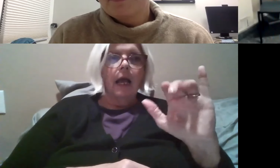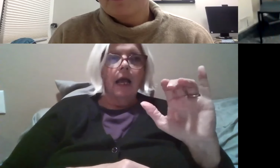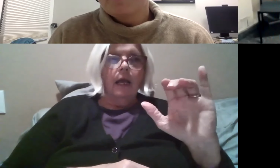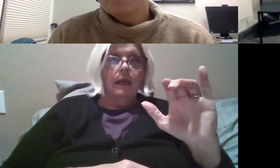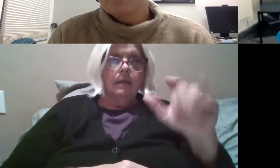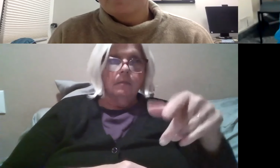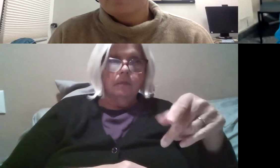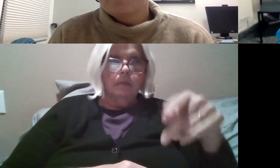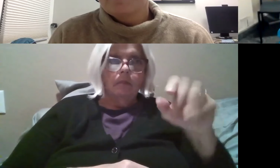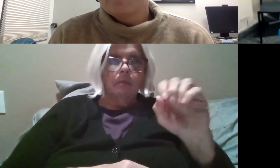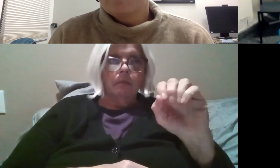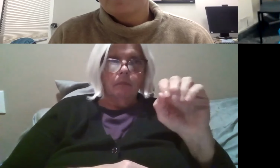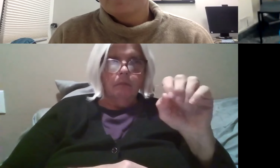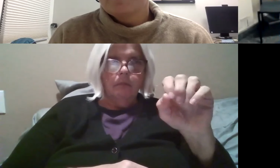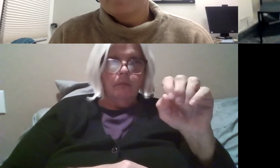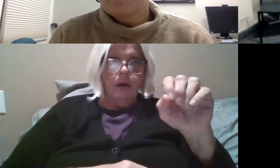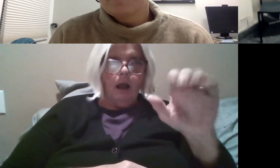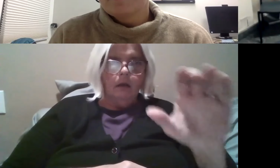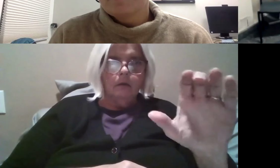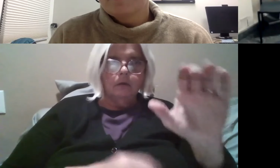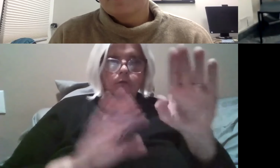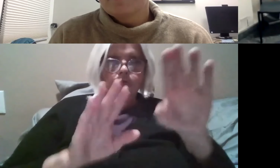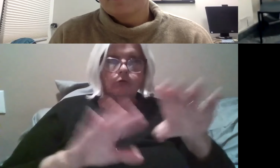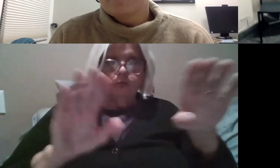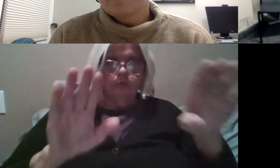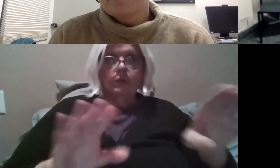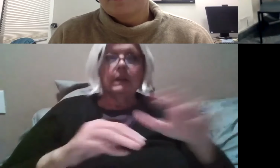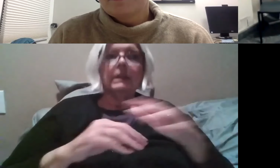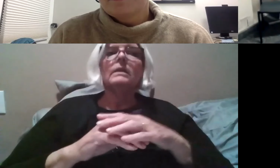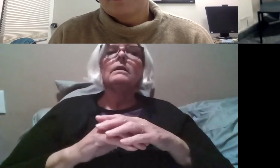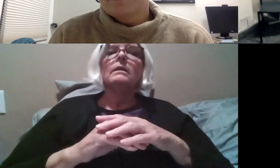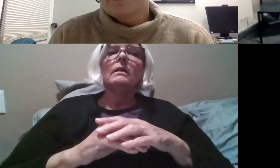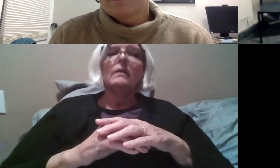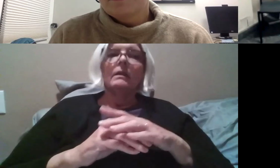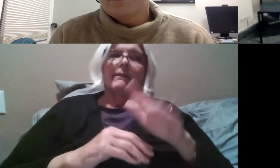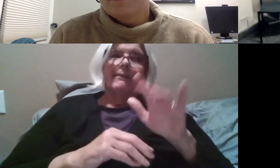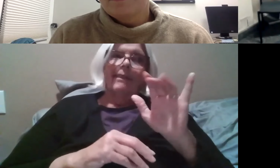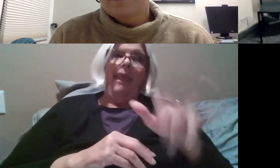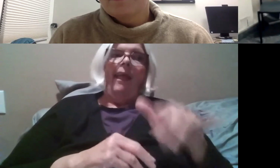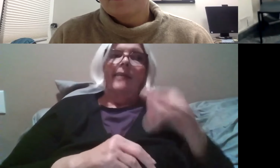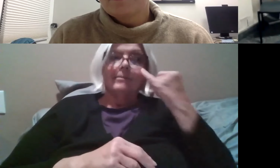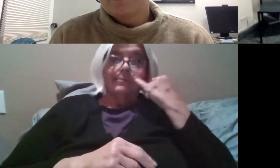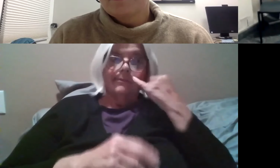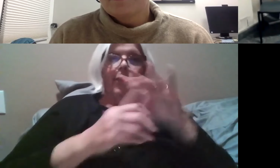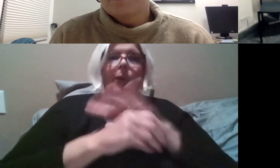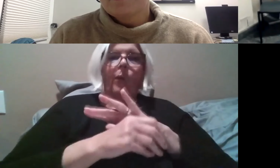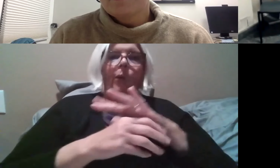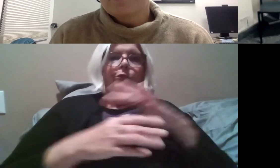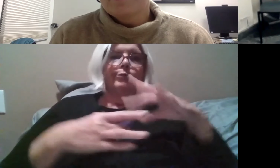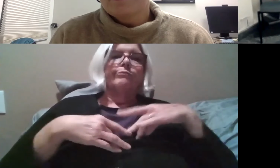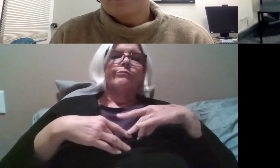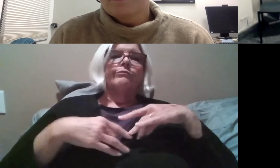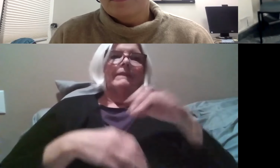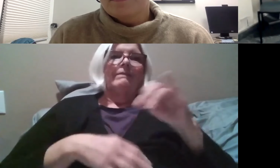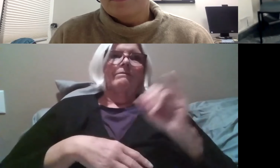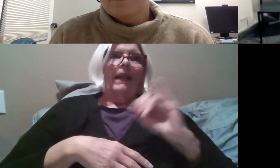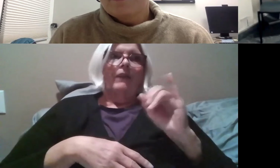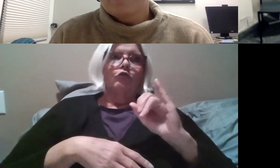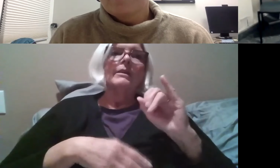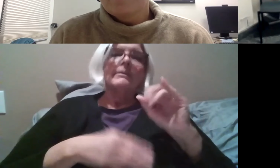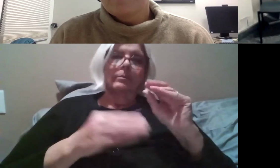infection. And the thought really is that there's a lot of reasons